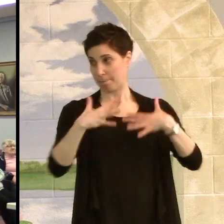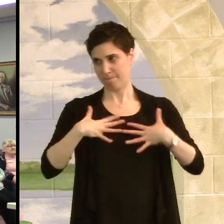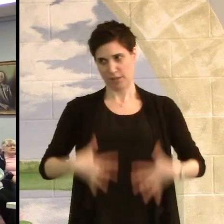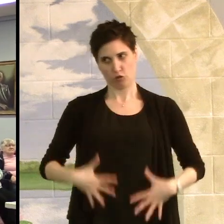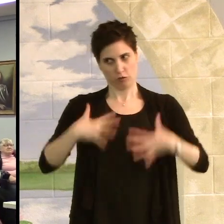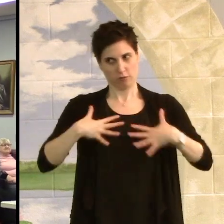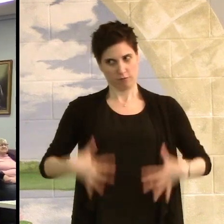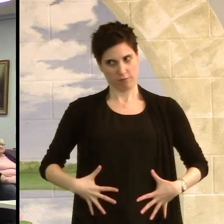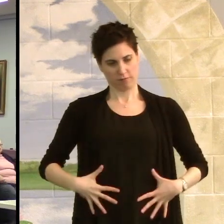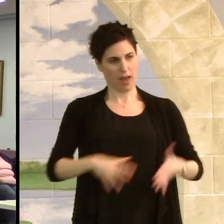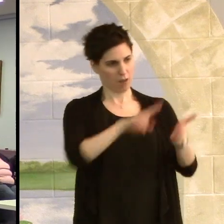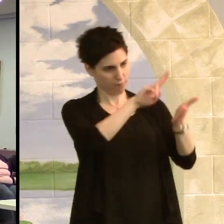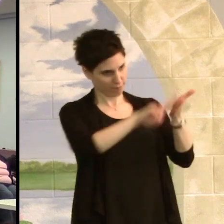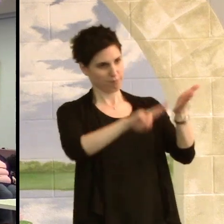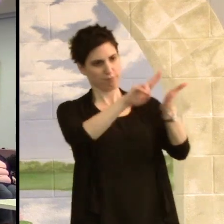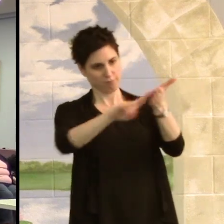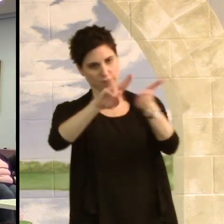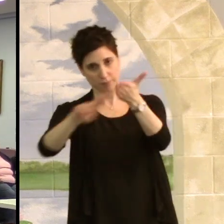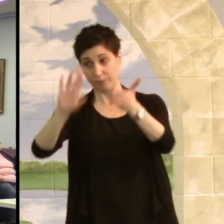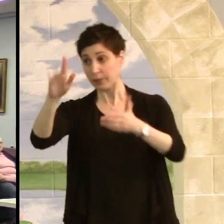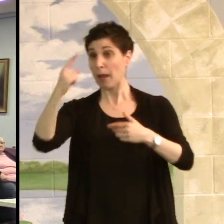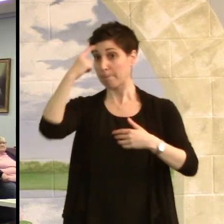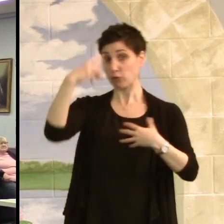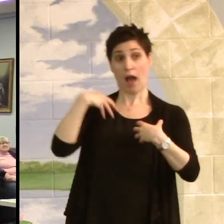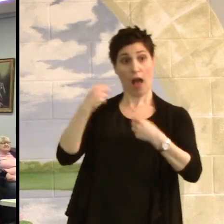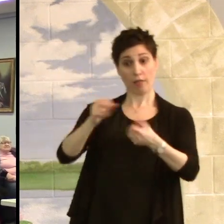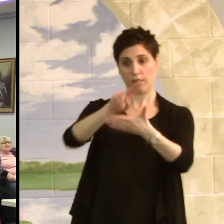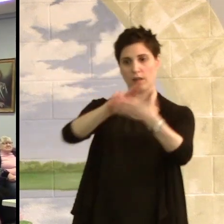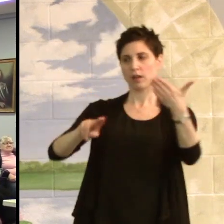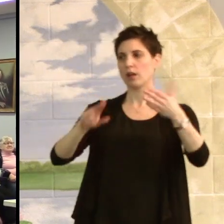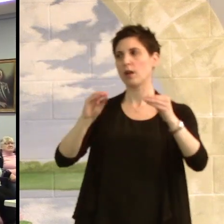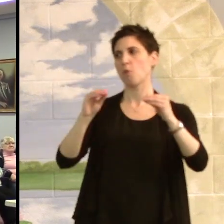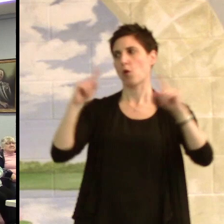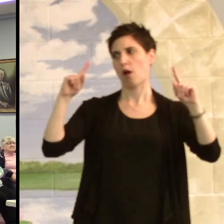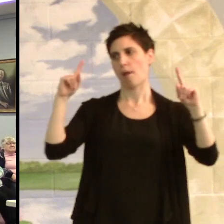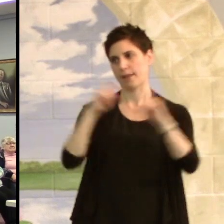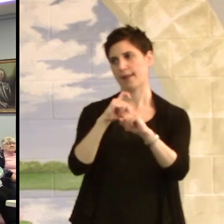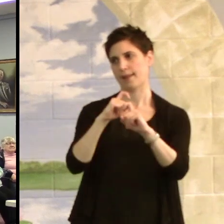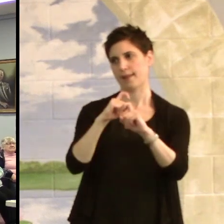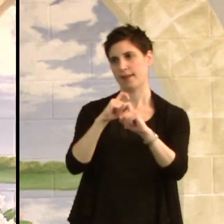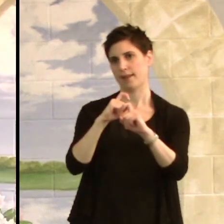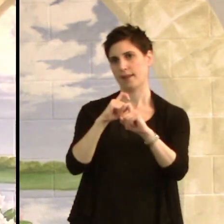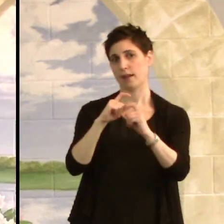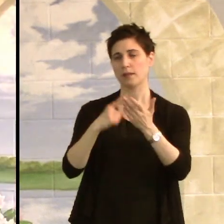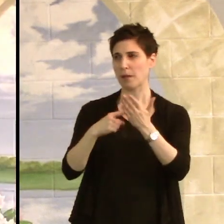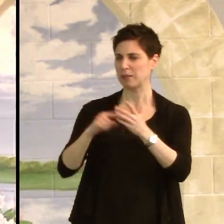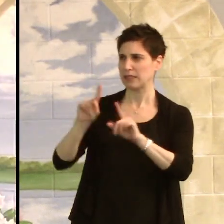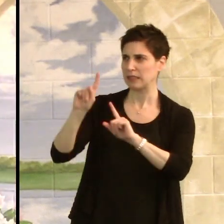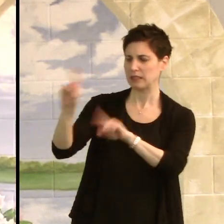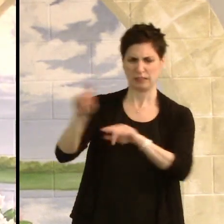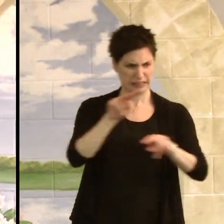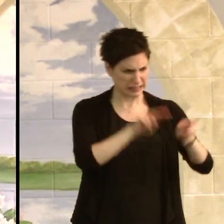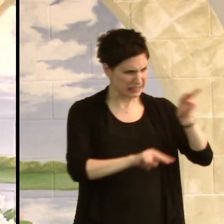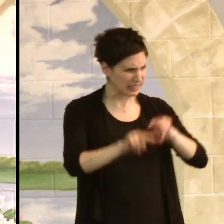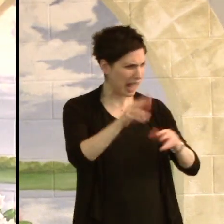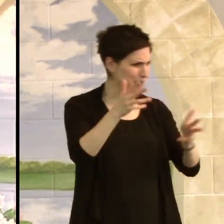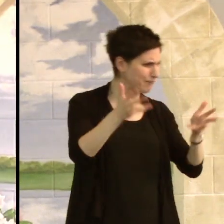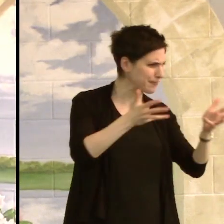Mental health diagnosis is more complicated and can be difficult to understand.